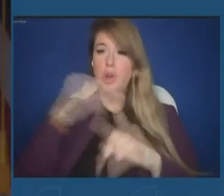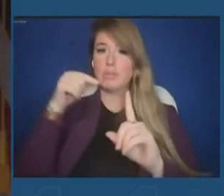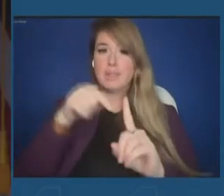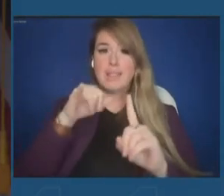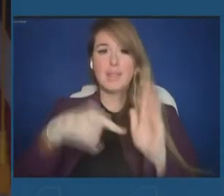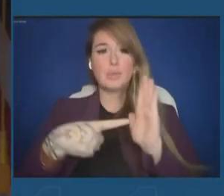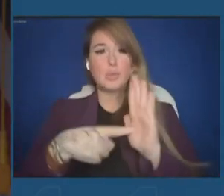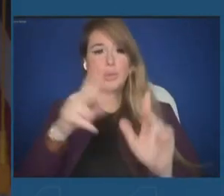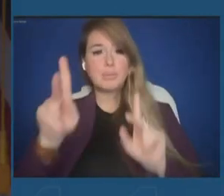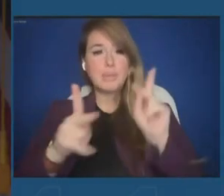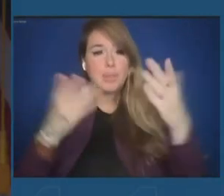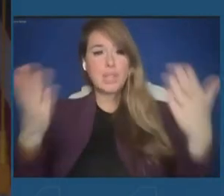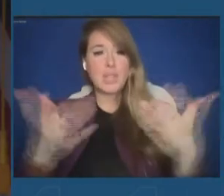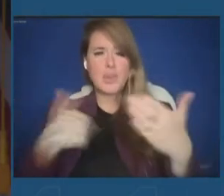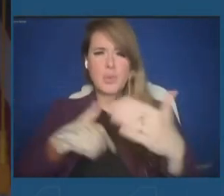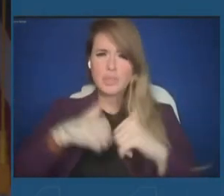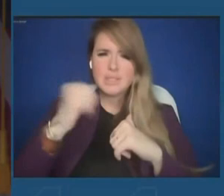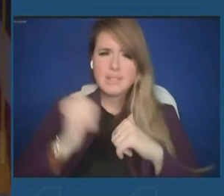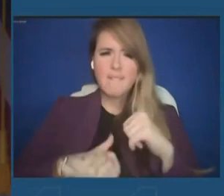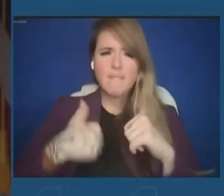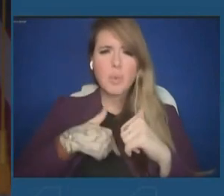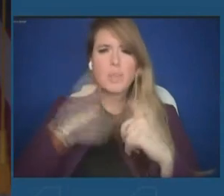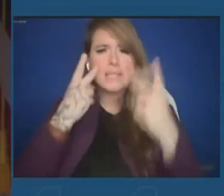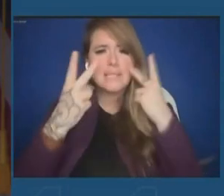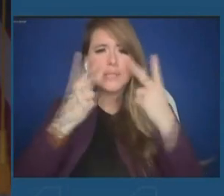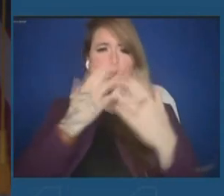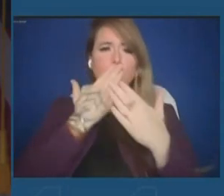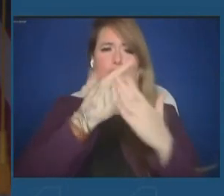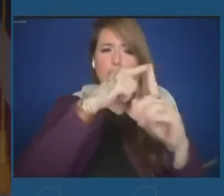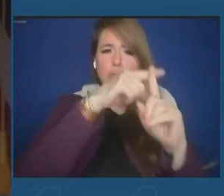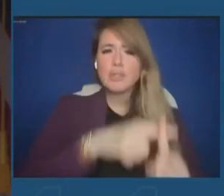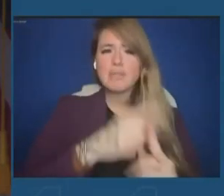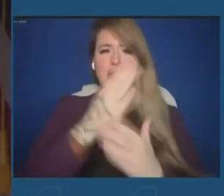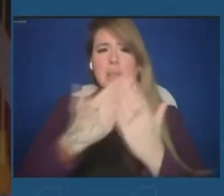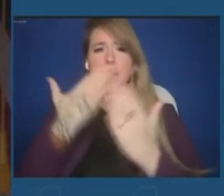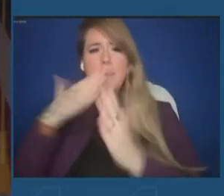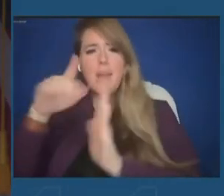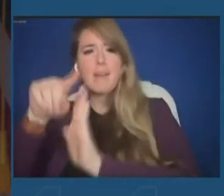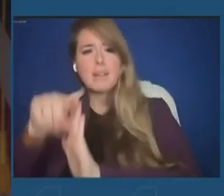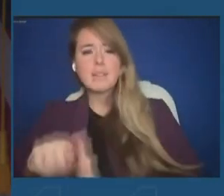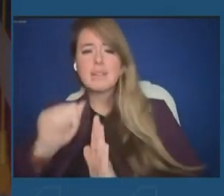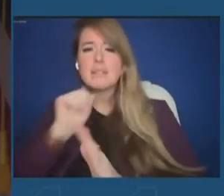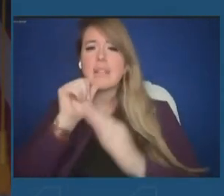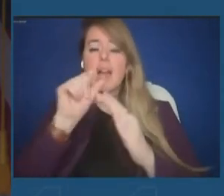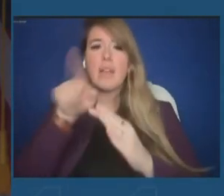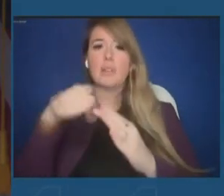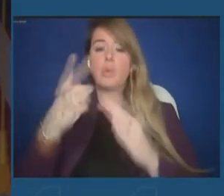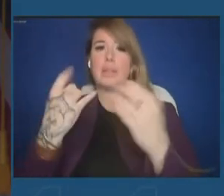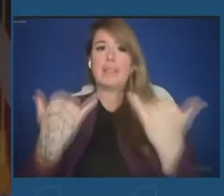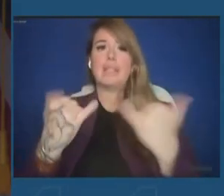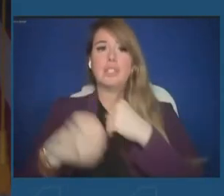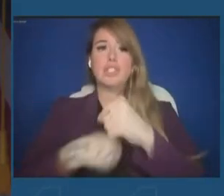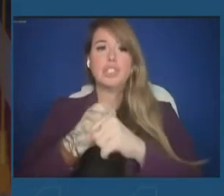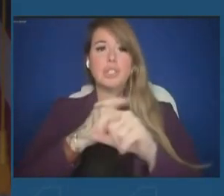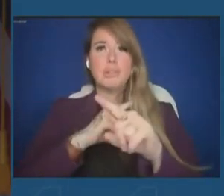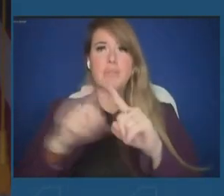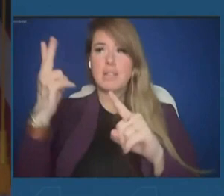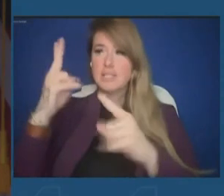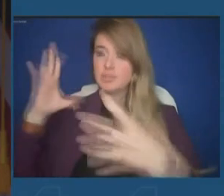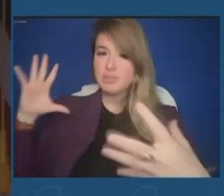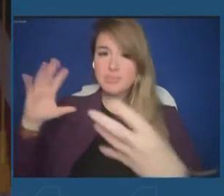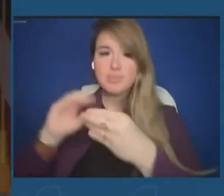are, because we've seen a lot of good and we've seen some bad, not just this year, but the history. Losses,